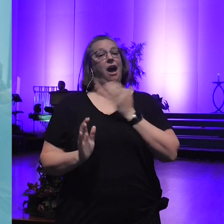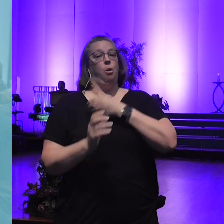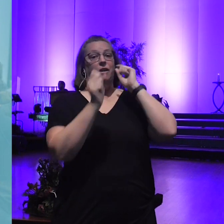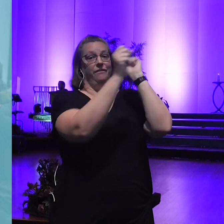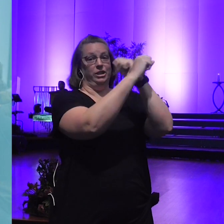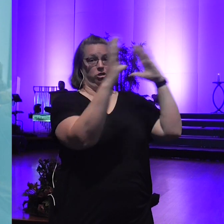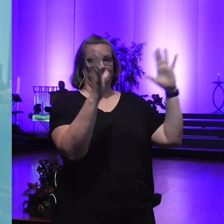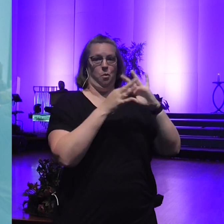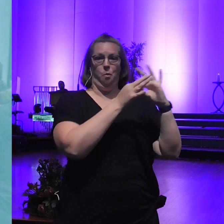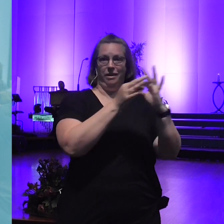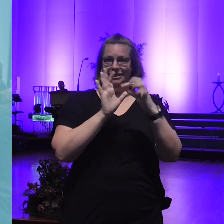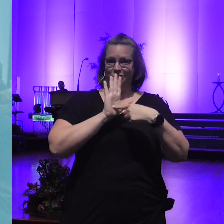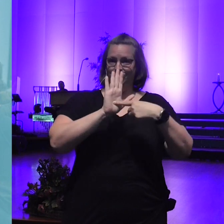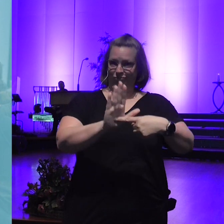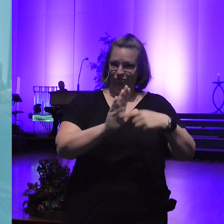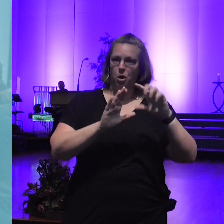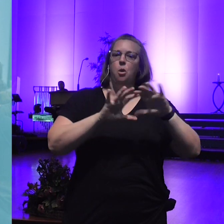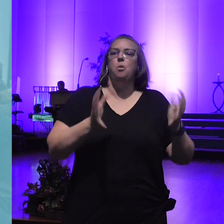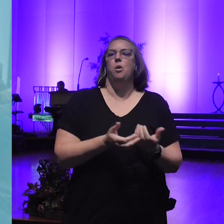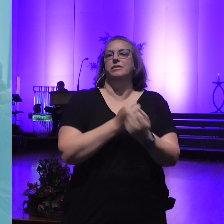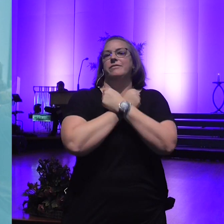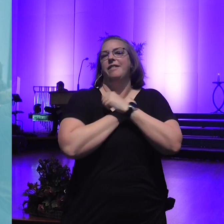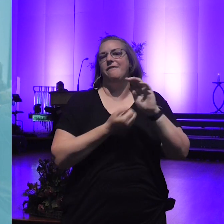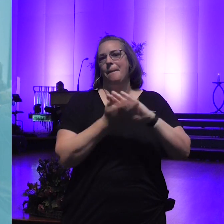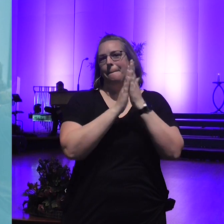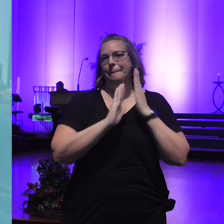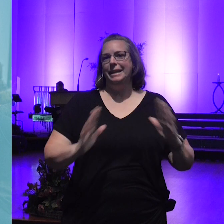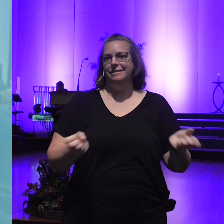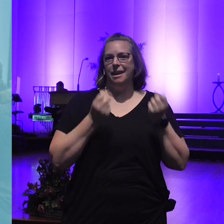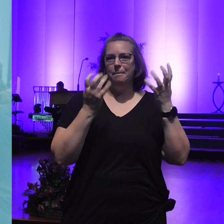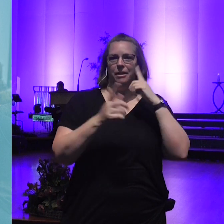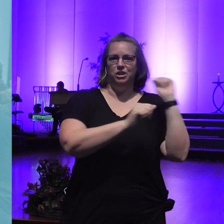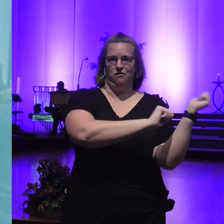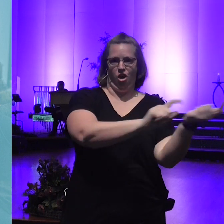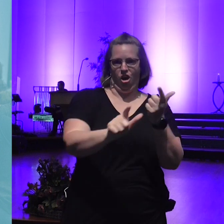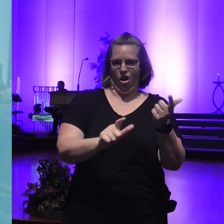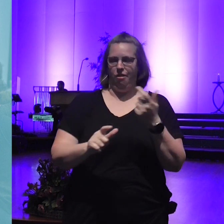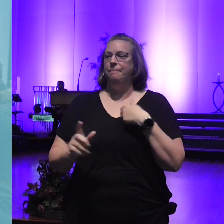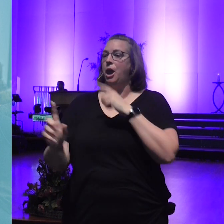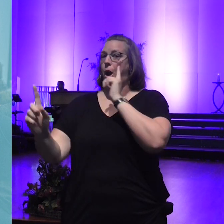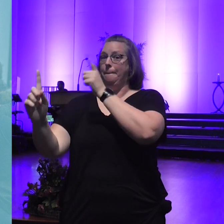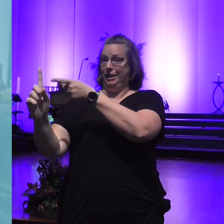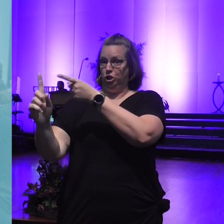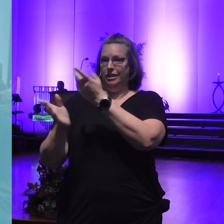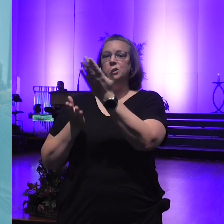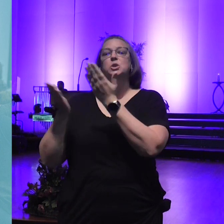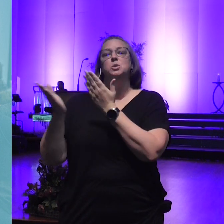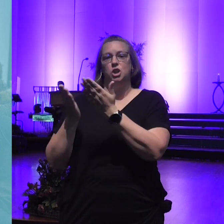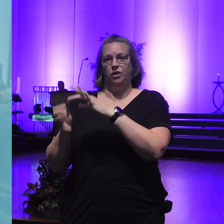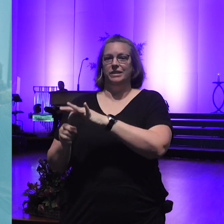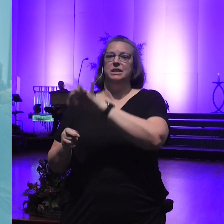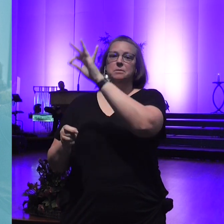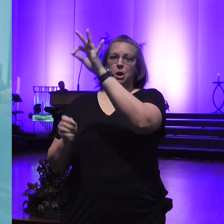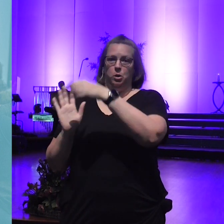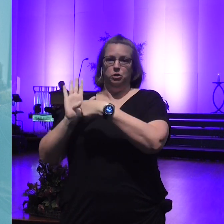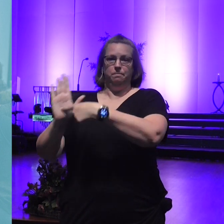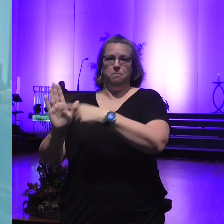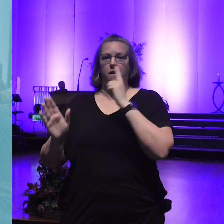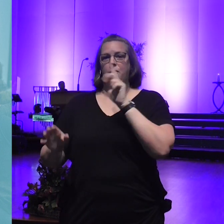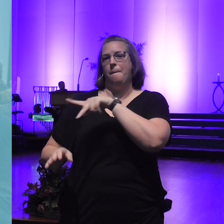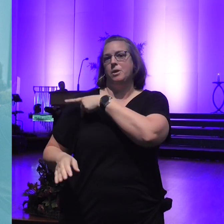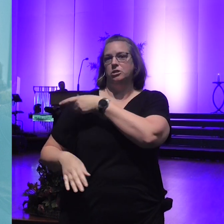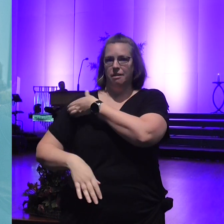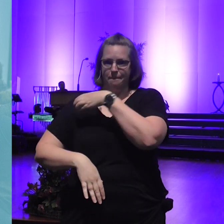oneness revealed, a world of love, peace, and abundance for all. Our mission, to serve as a spiritual beacon for